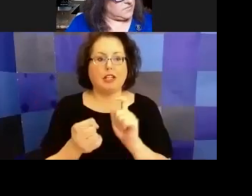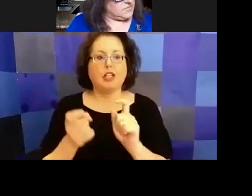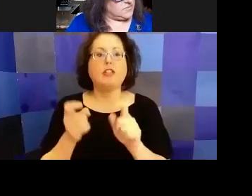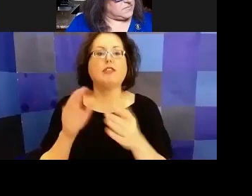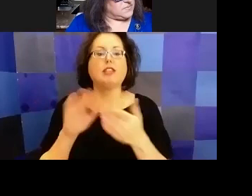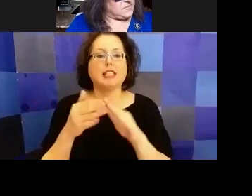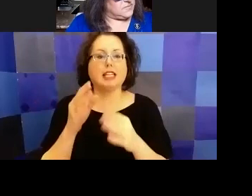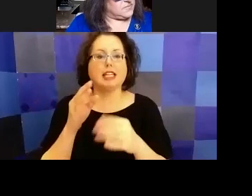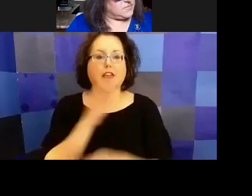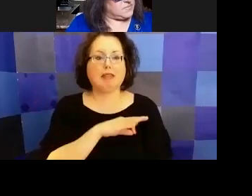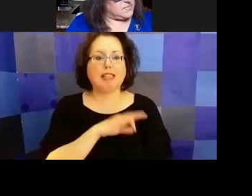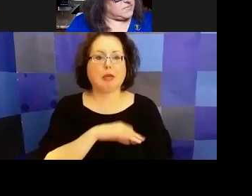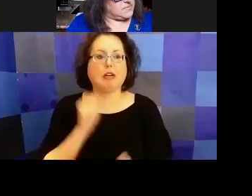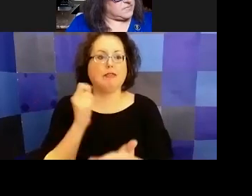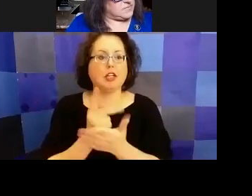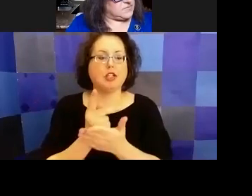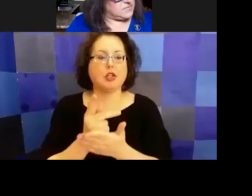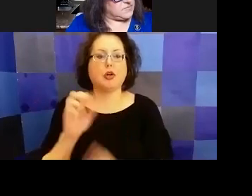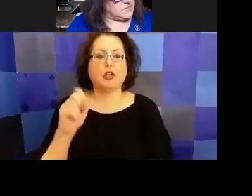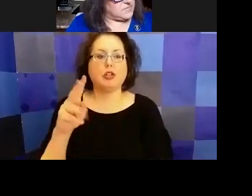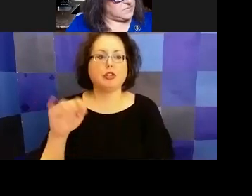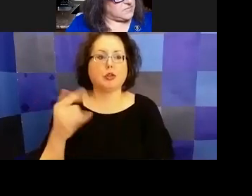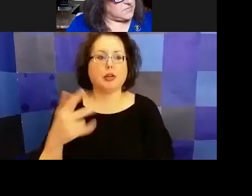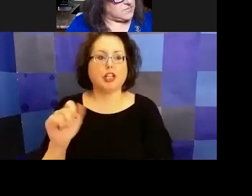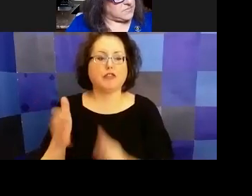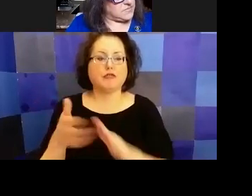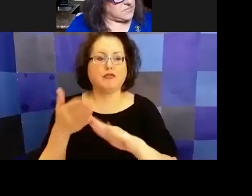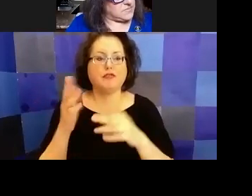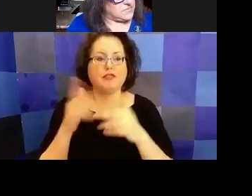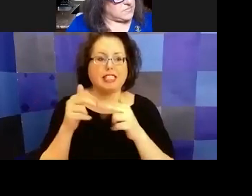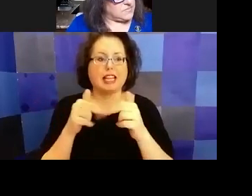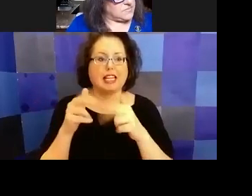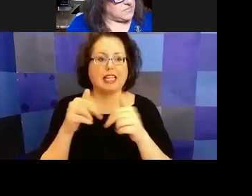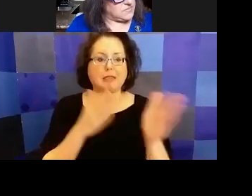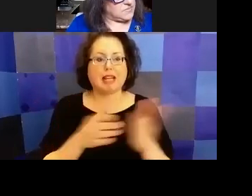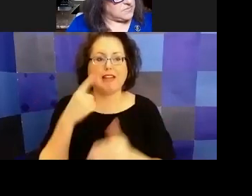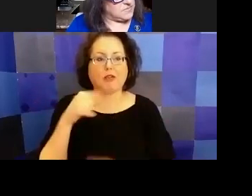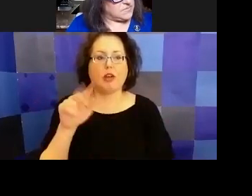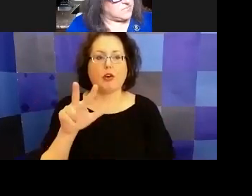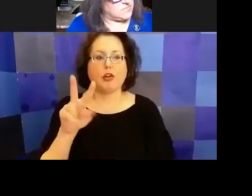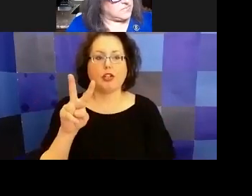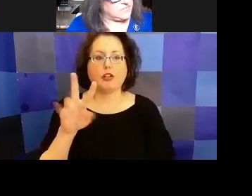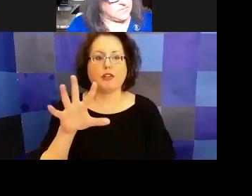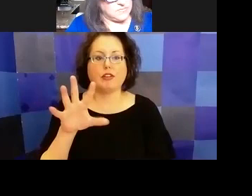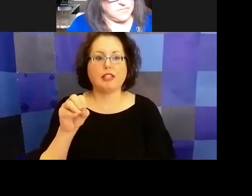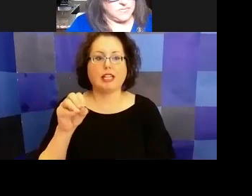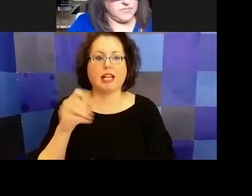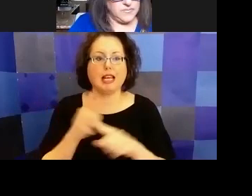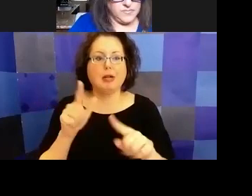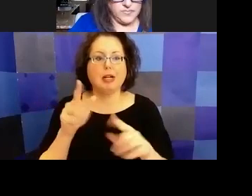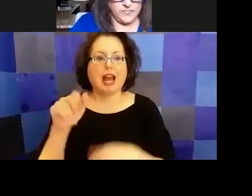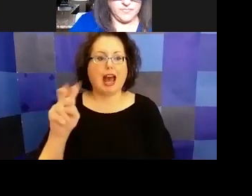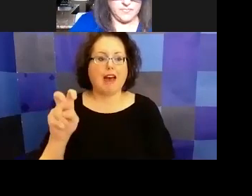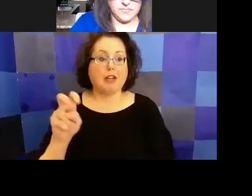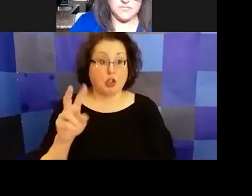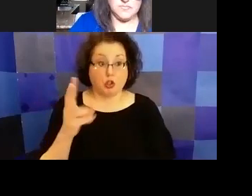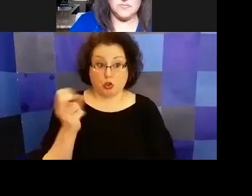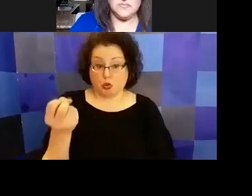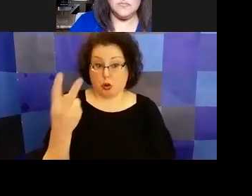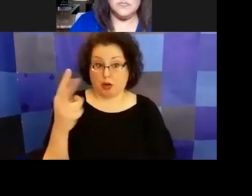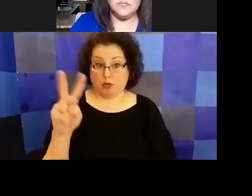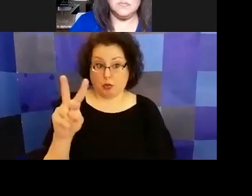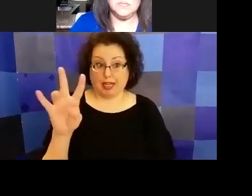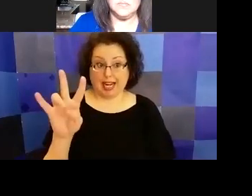Pittsburgh's official sewer facilities plan for the 3250 Liberty Avenue. Bill Number 1228,